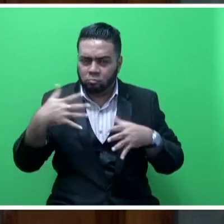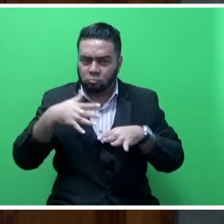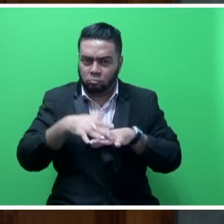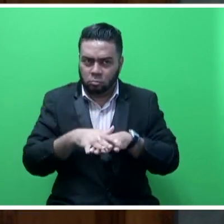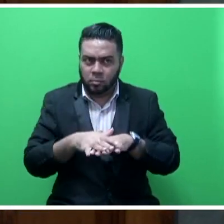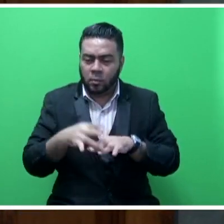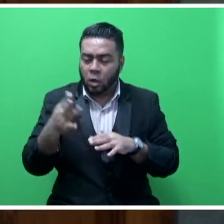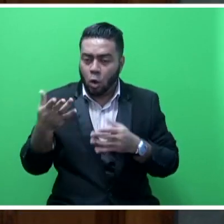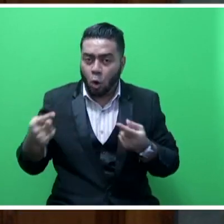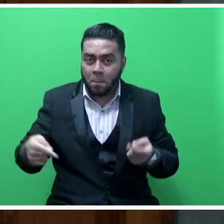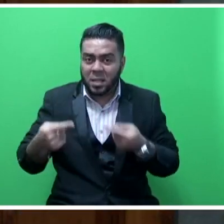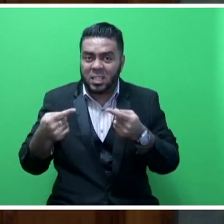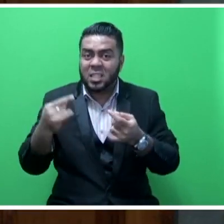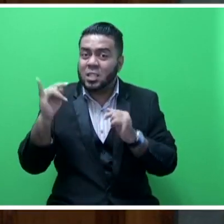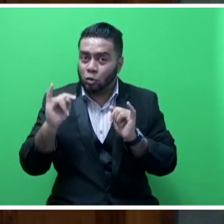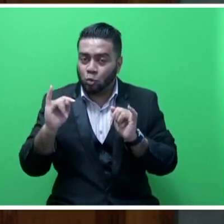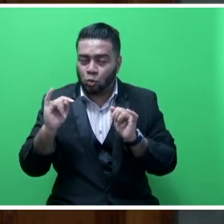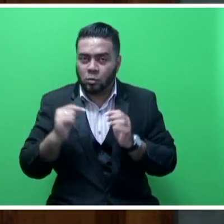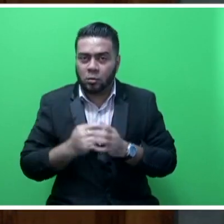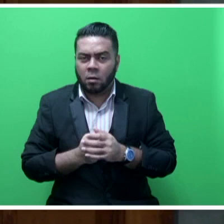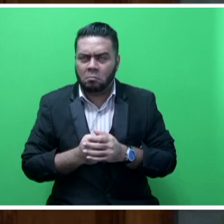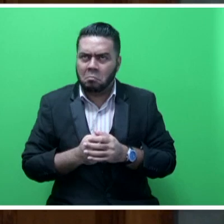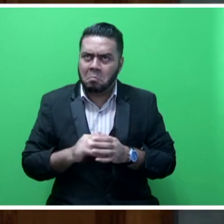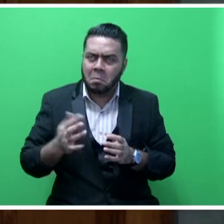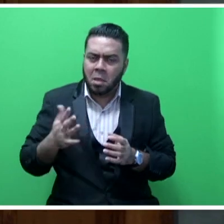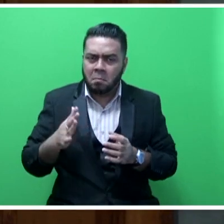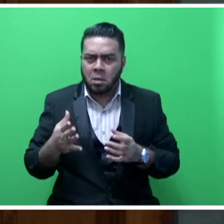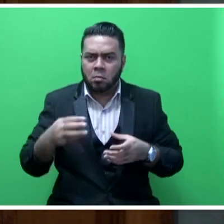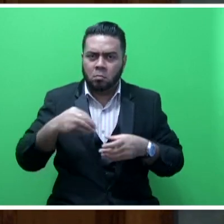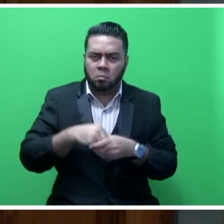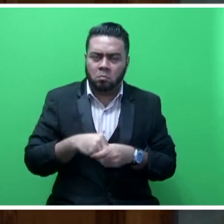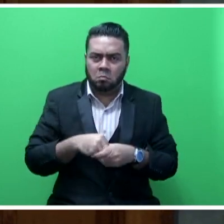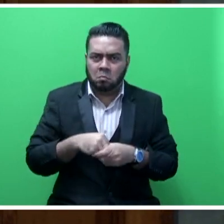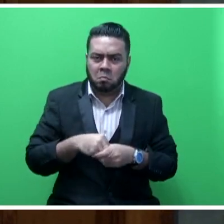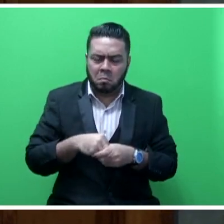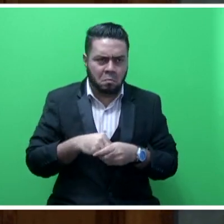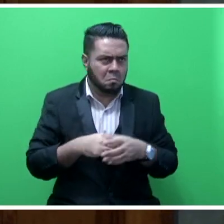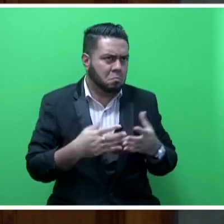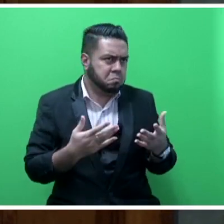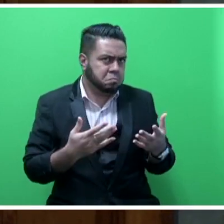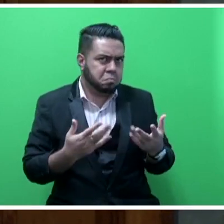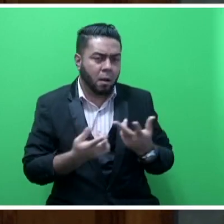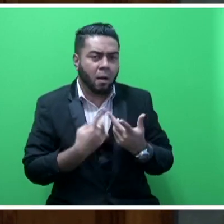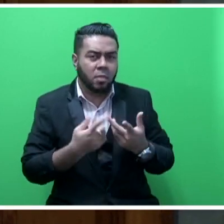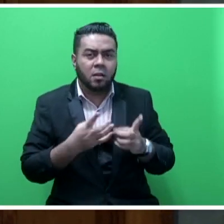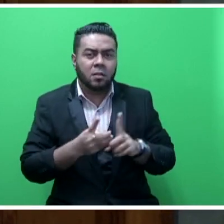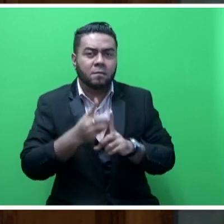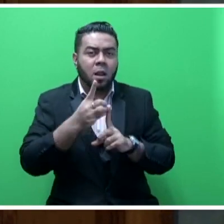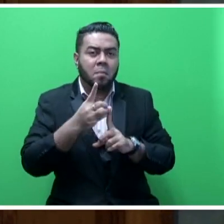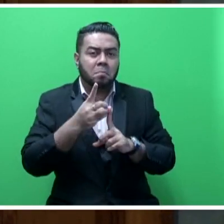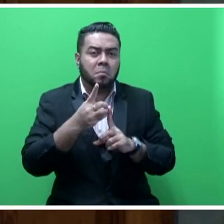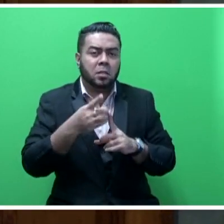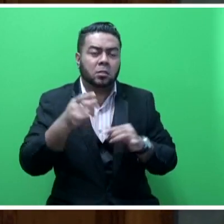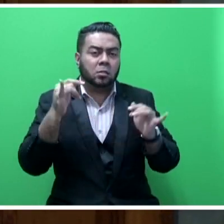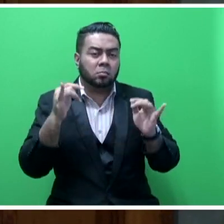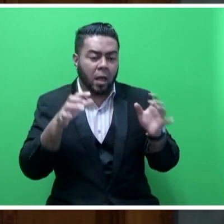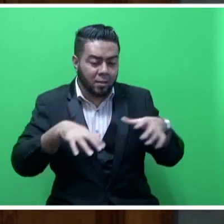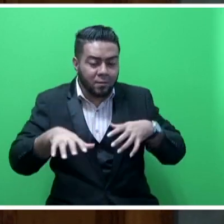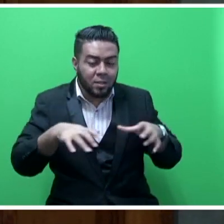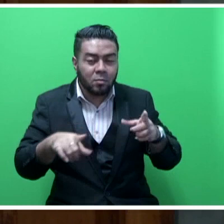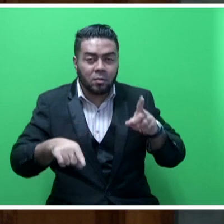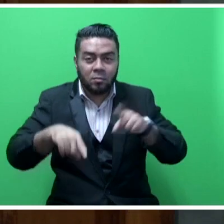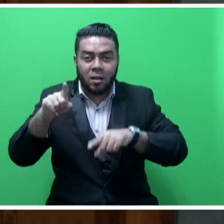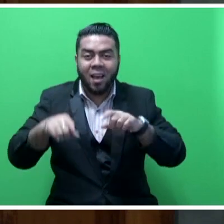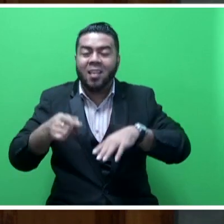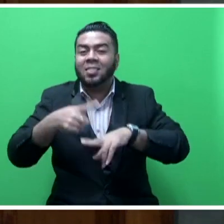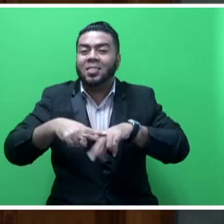occasionally competing issues that may be adversely impacted by a range of development activities that are regulated by different